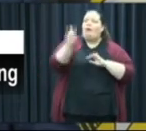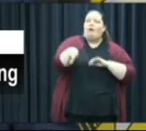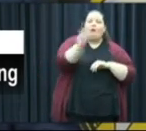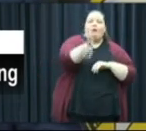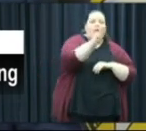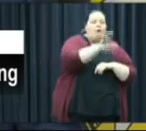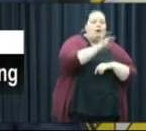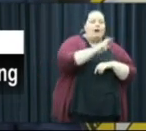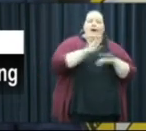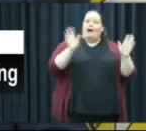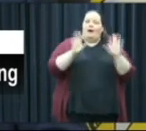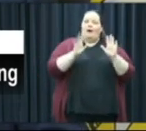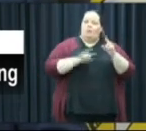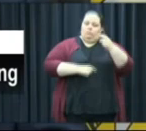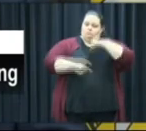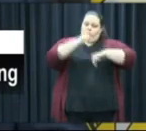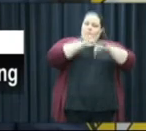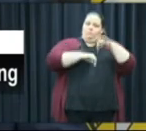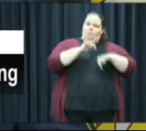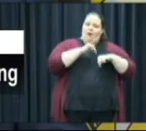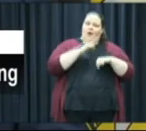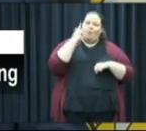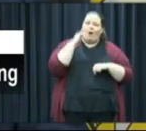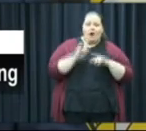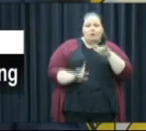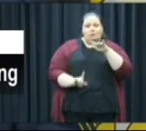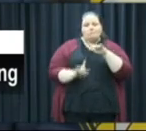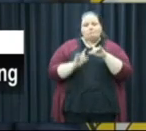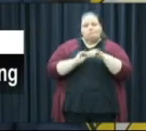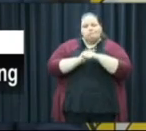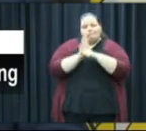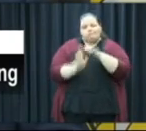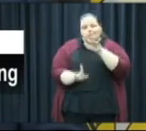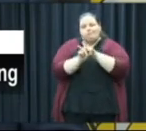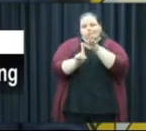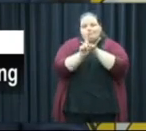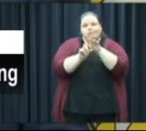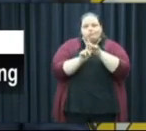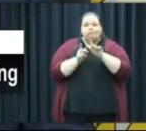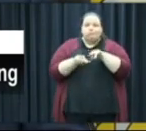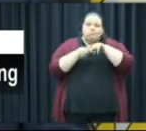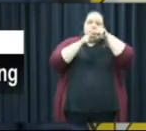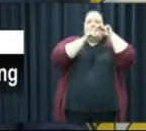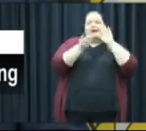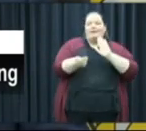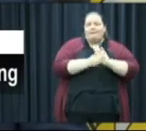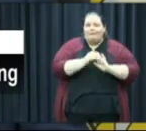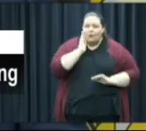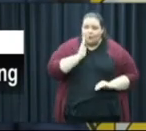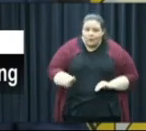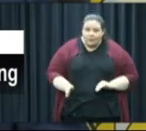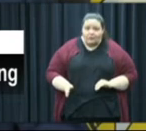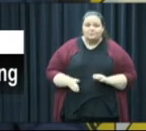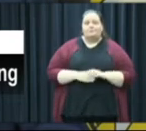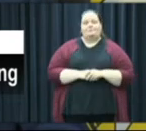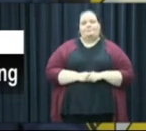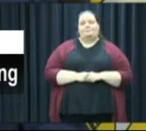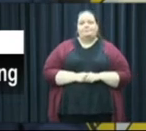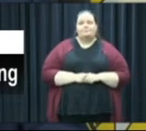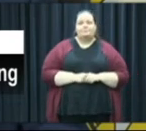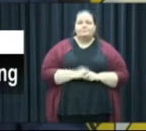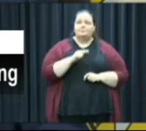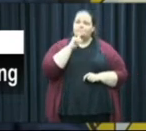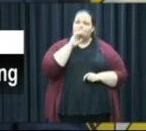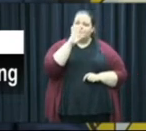to see a resurgence of cases of COVID-19. Si nous sommes confrontés à cette